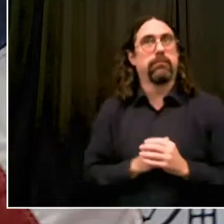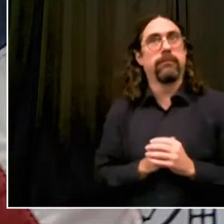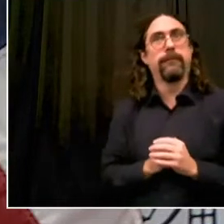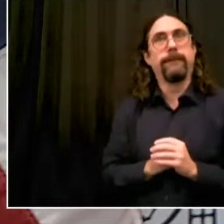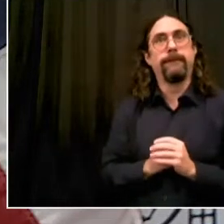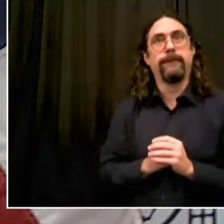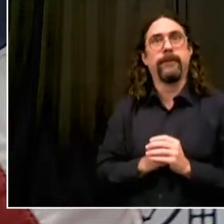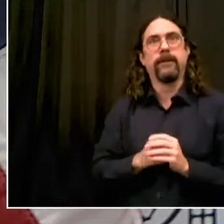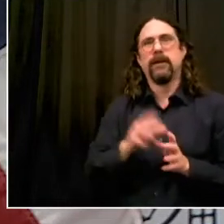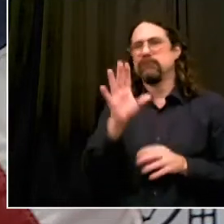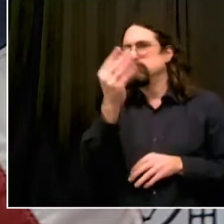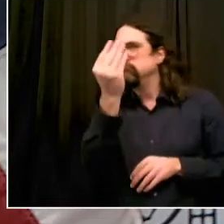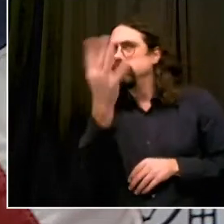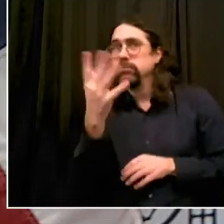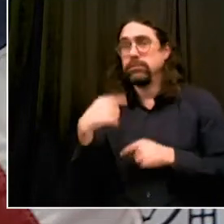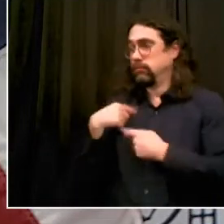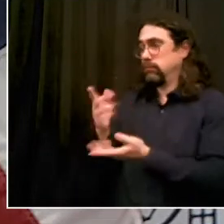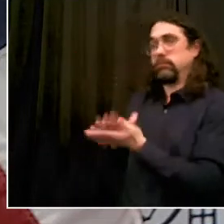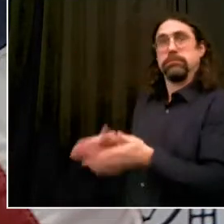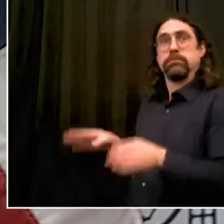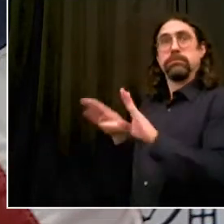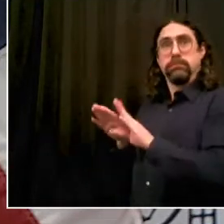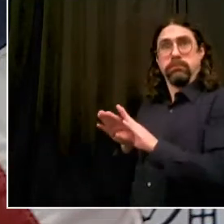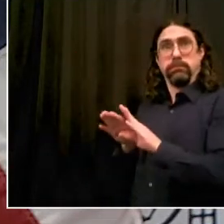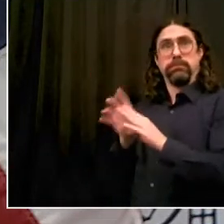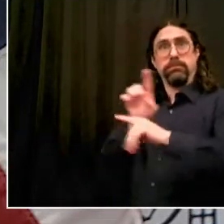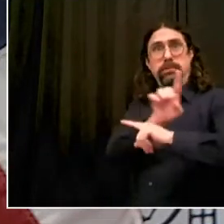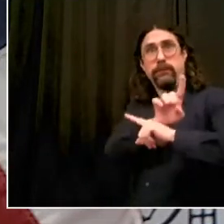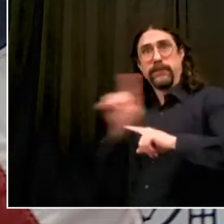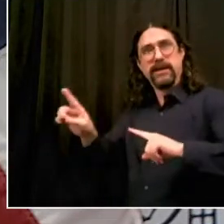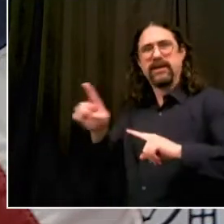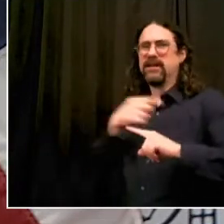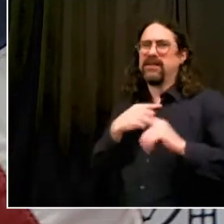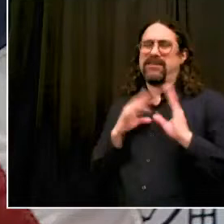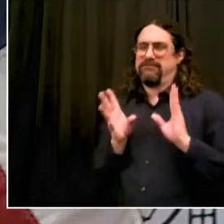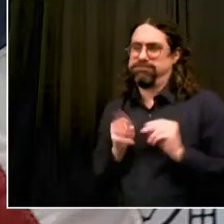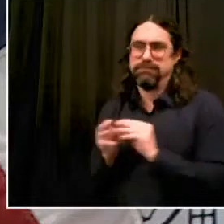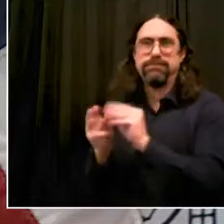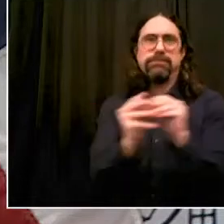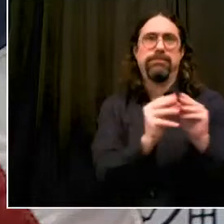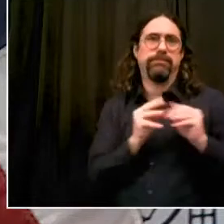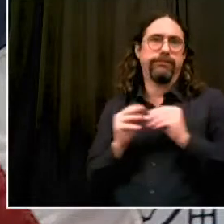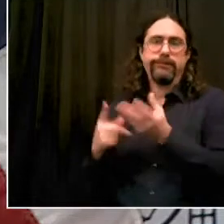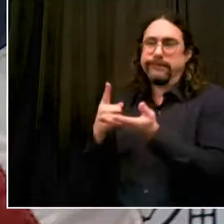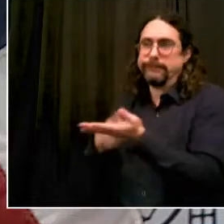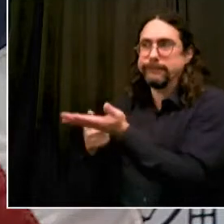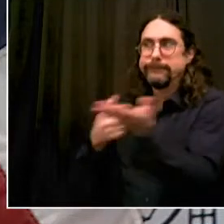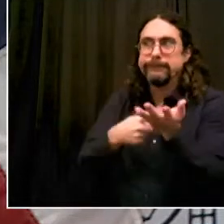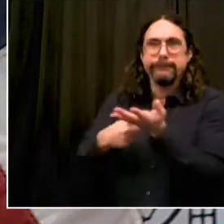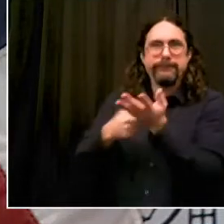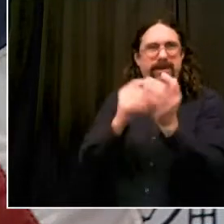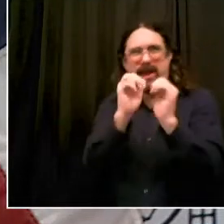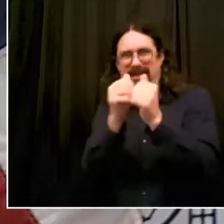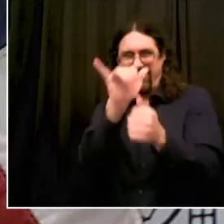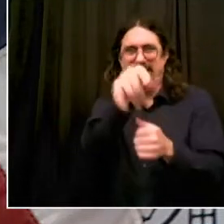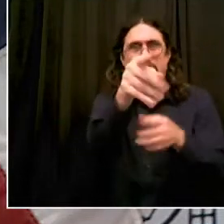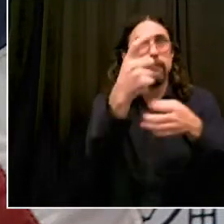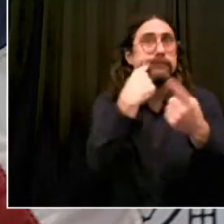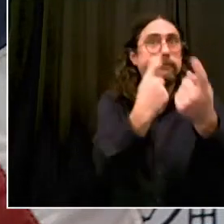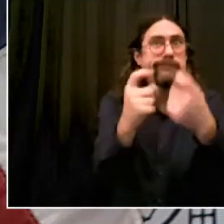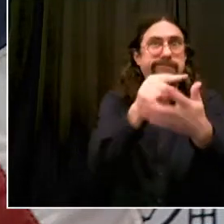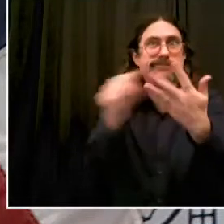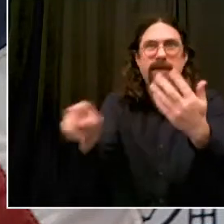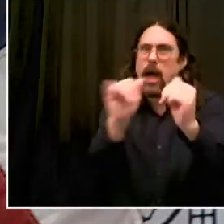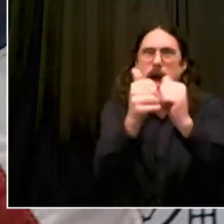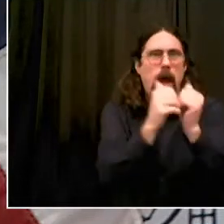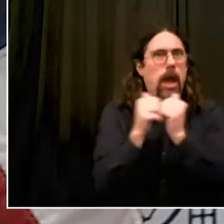the last few days, over this weekend, to make sure that everything was lined up. The answer is yes. Part of what we